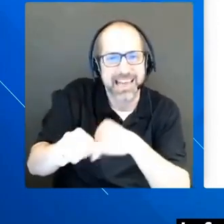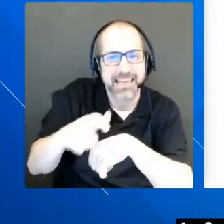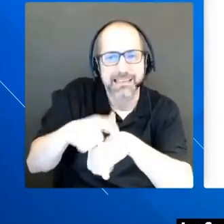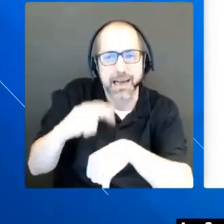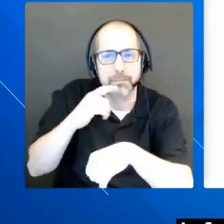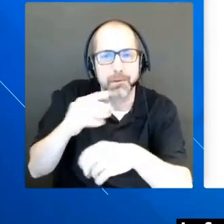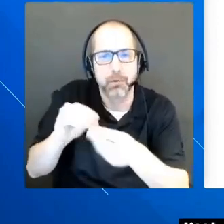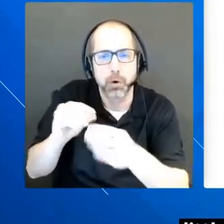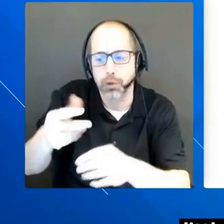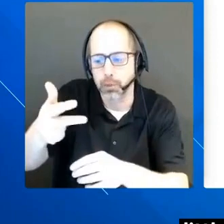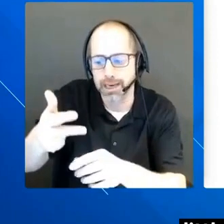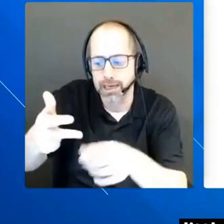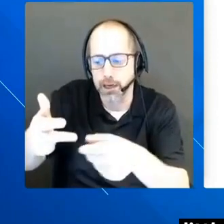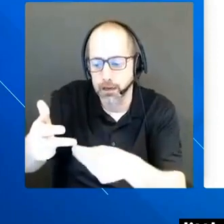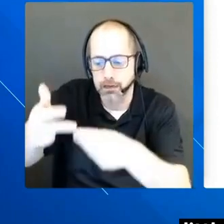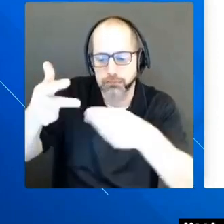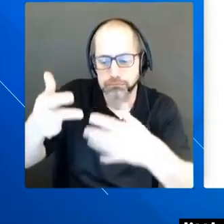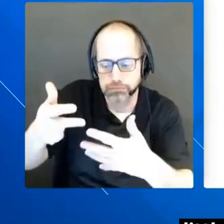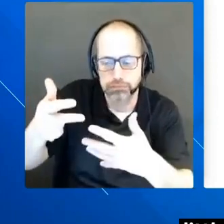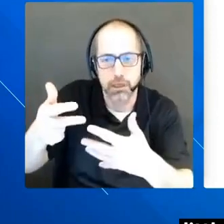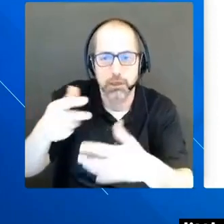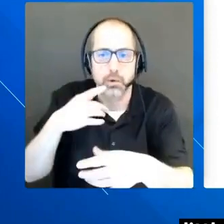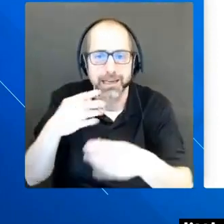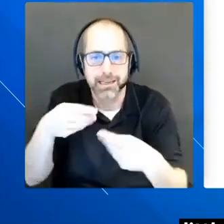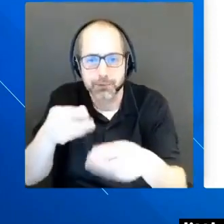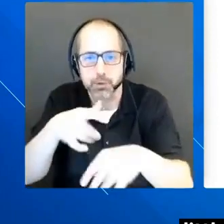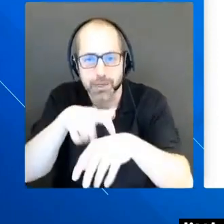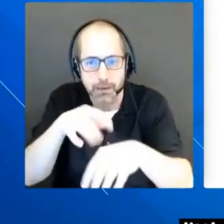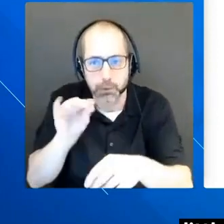little bit of a chance to move over to say 2B and pick it.